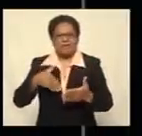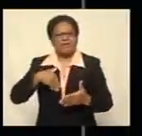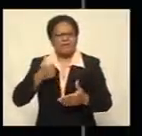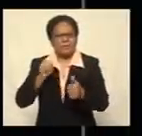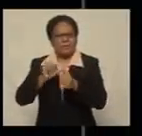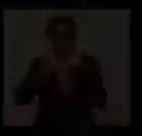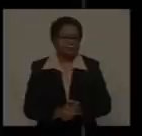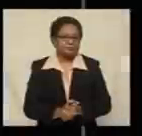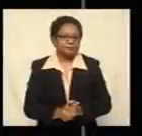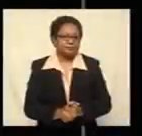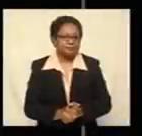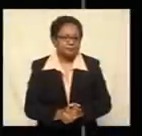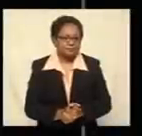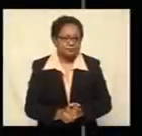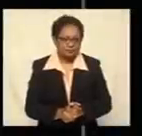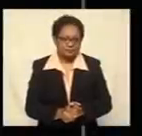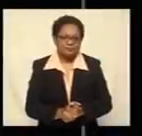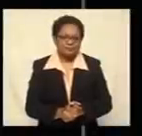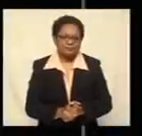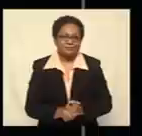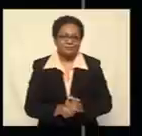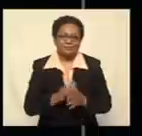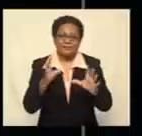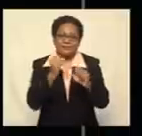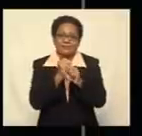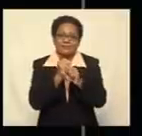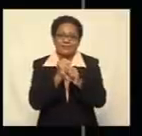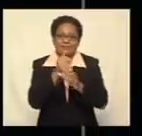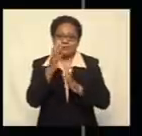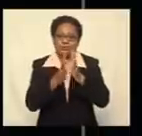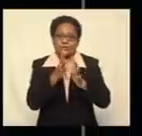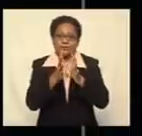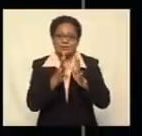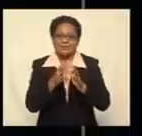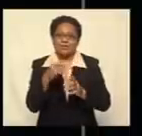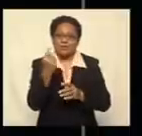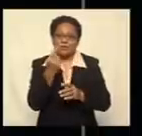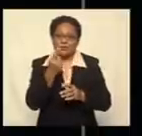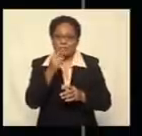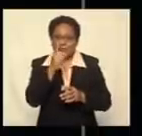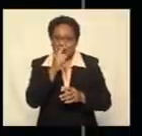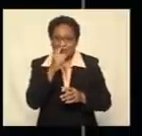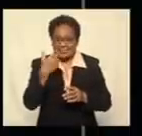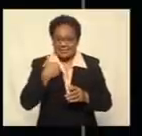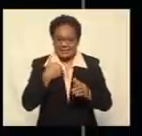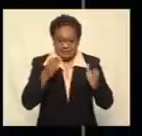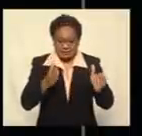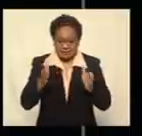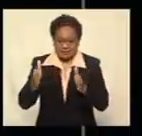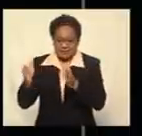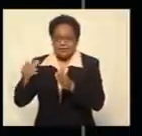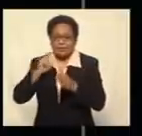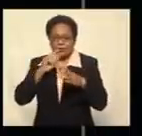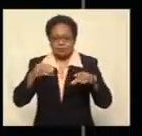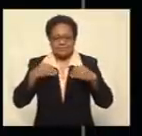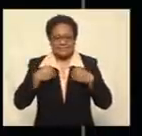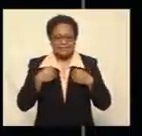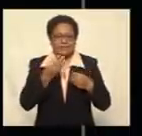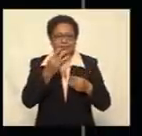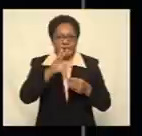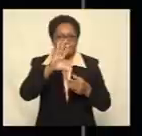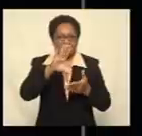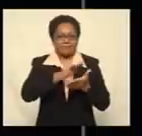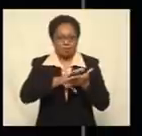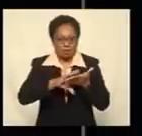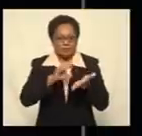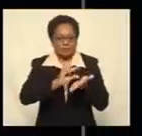at 40. And recapping our main stories, eligible Fijians in containment areas to receive 2 lots of $45